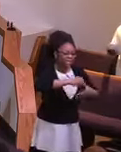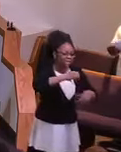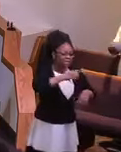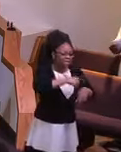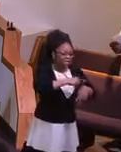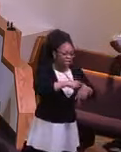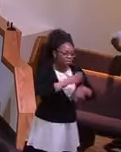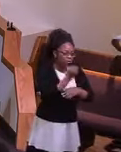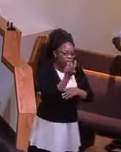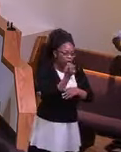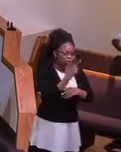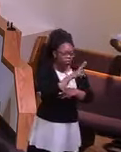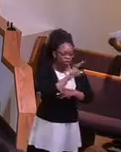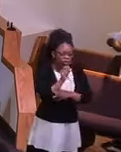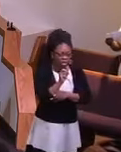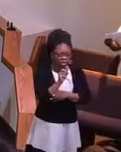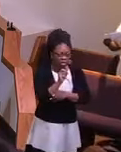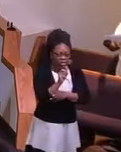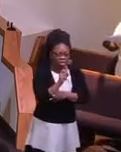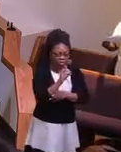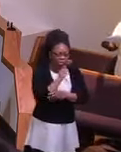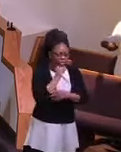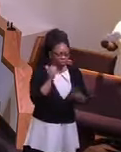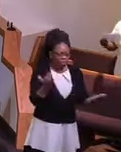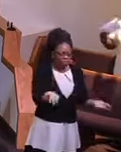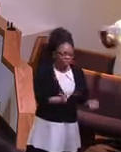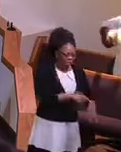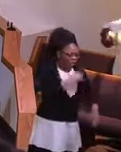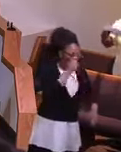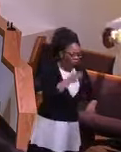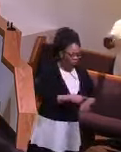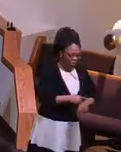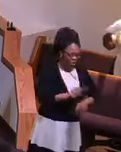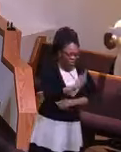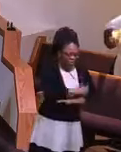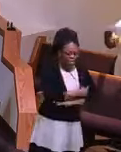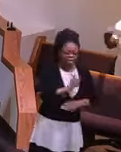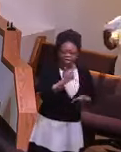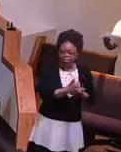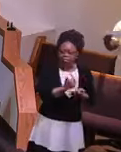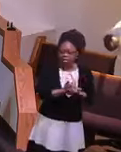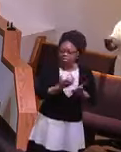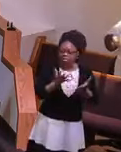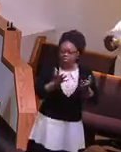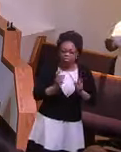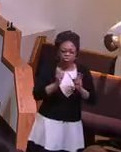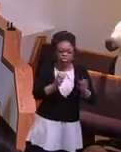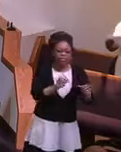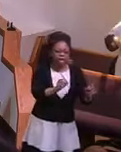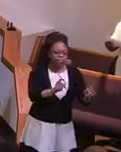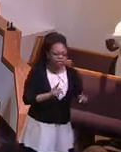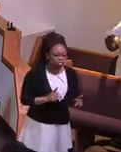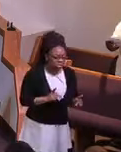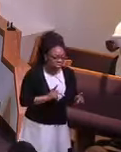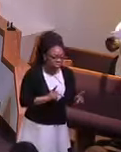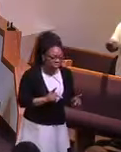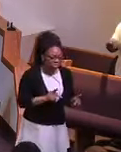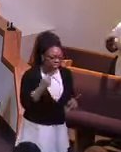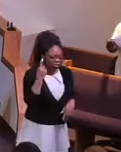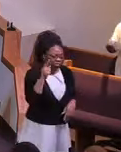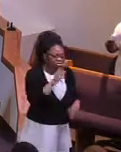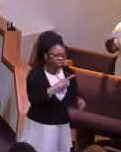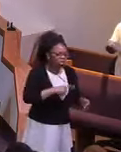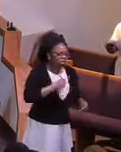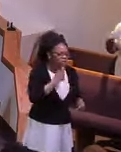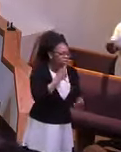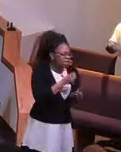leaving at 12:30, so we won't be here all day. Amen. Amen. So we want to give an opportunity for the Lord